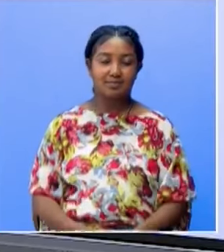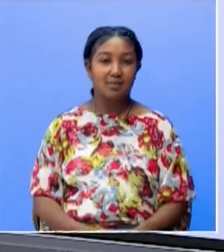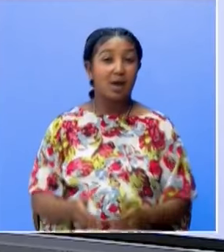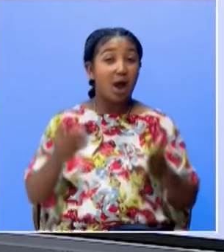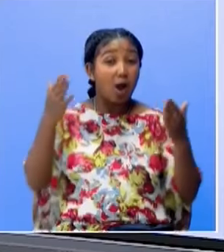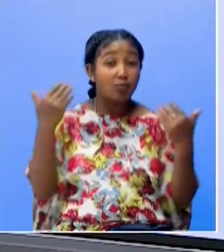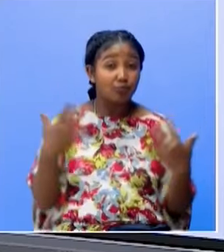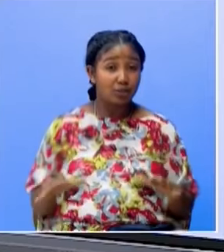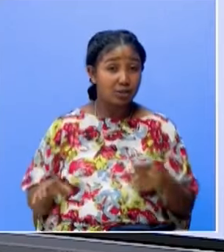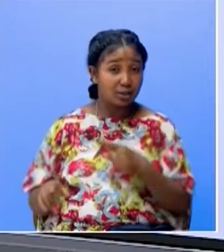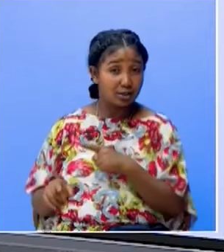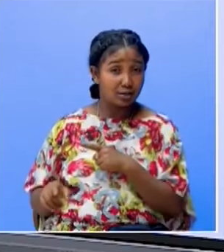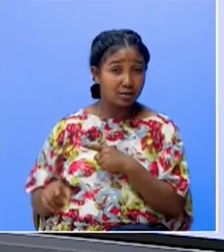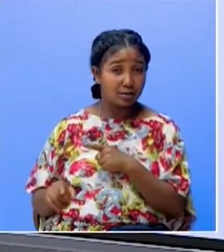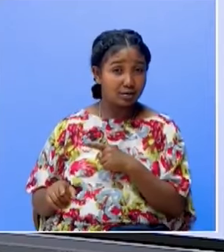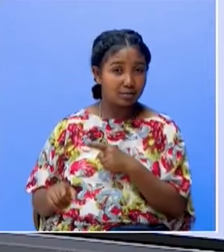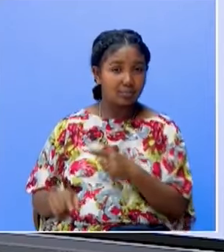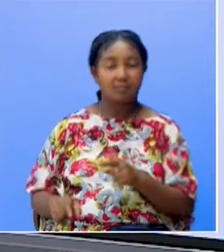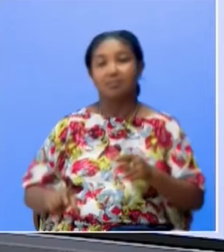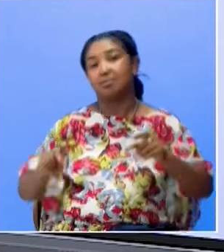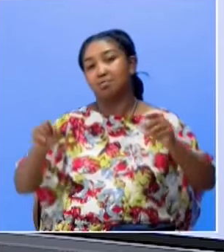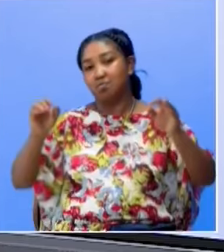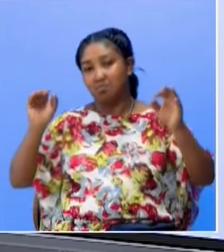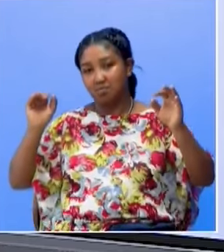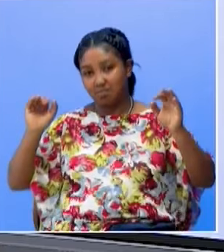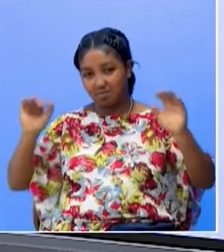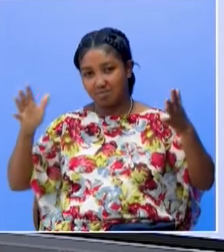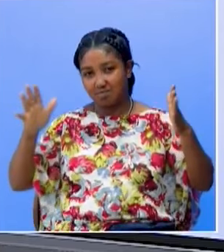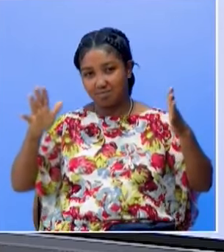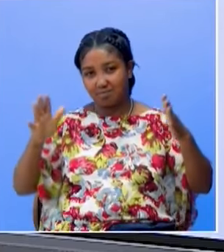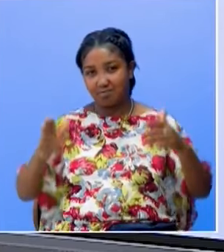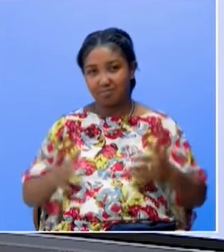I hope you did it. Bravo. Come on.